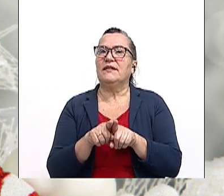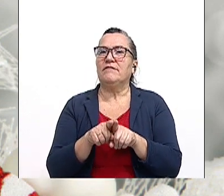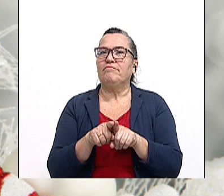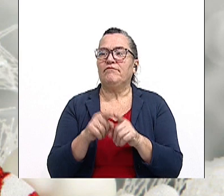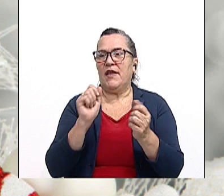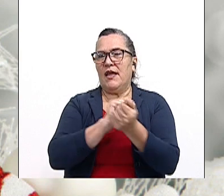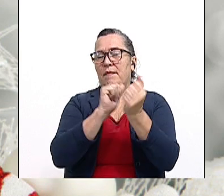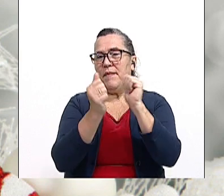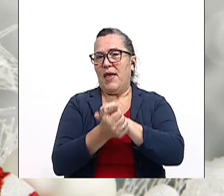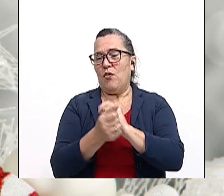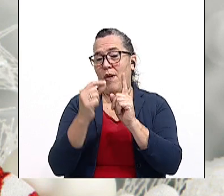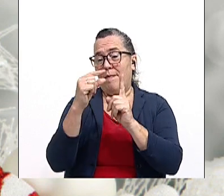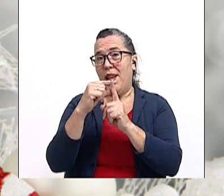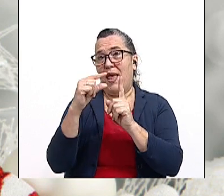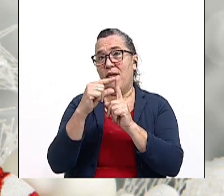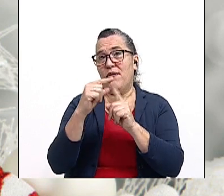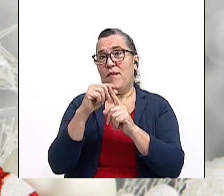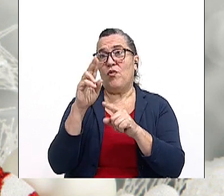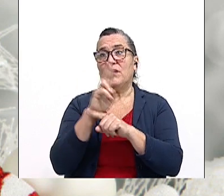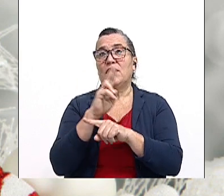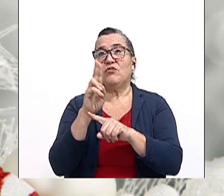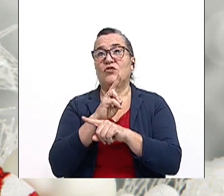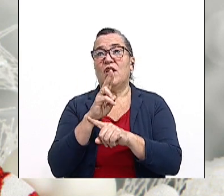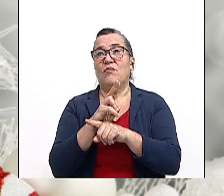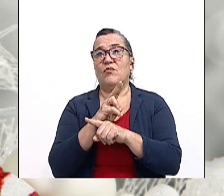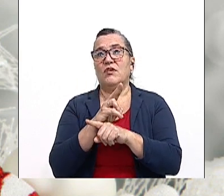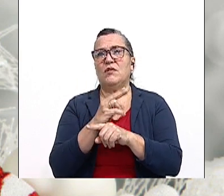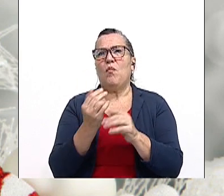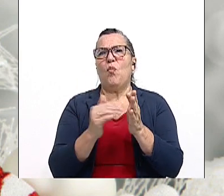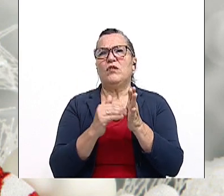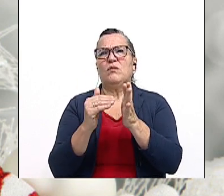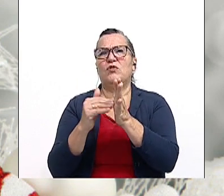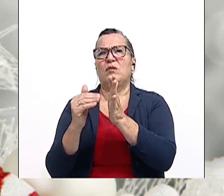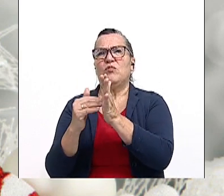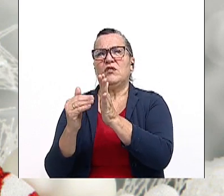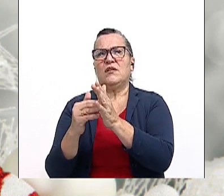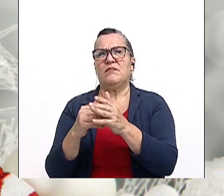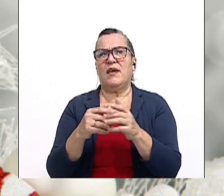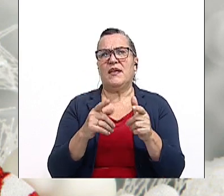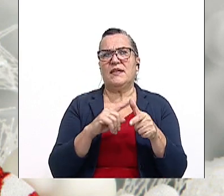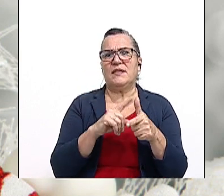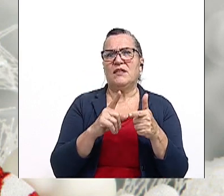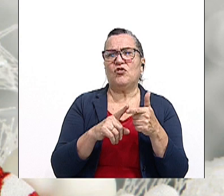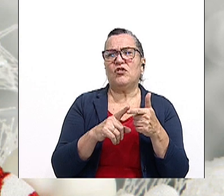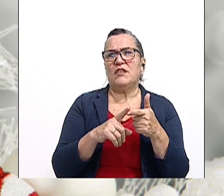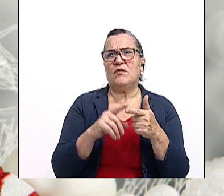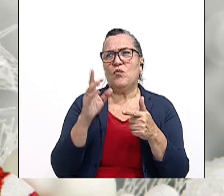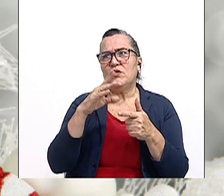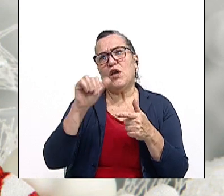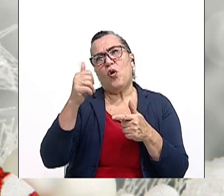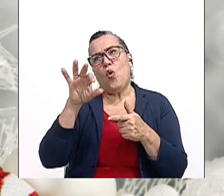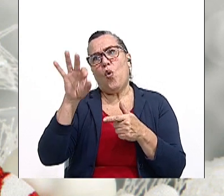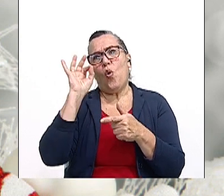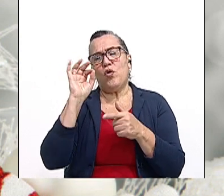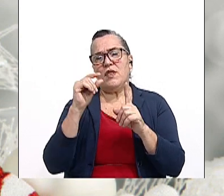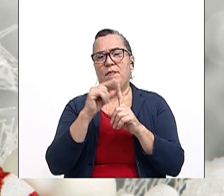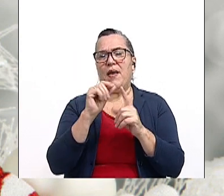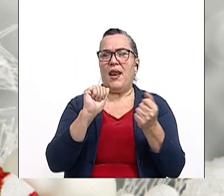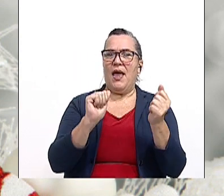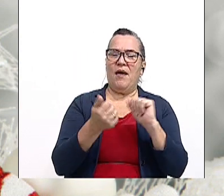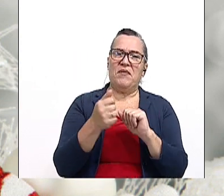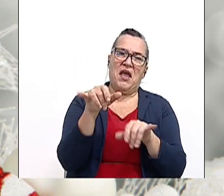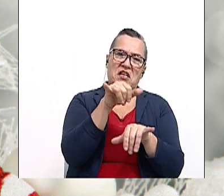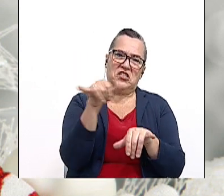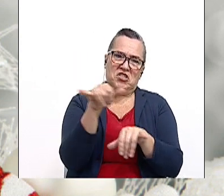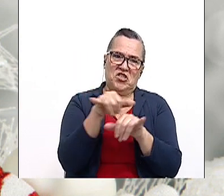change a word because we are using a word many times, so we can look for a word that is the